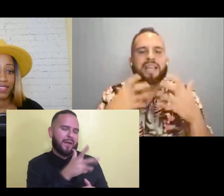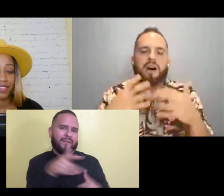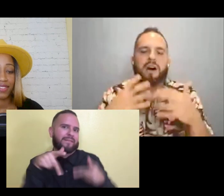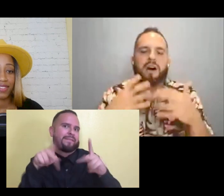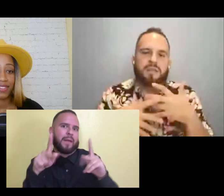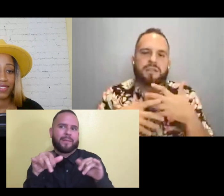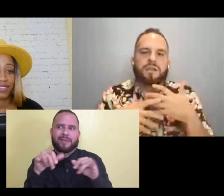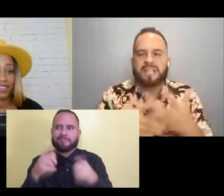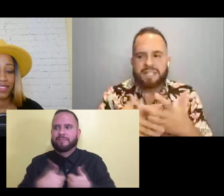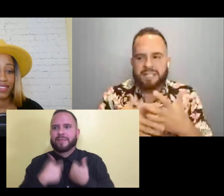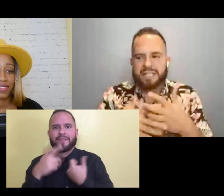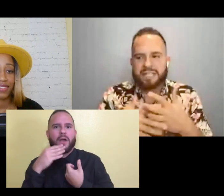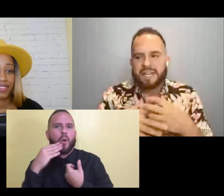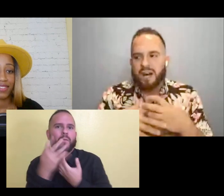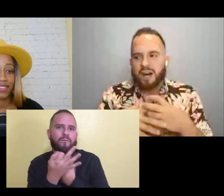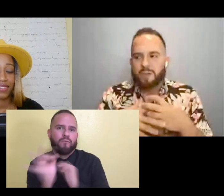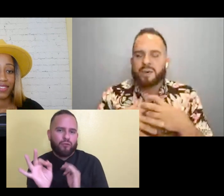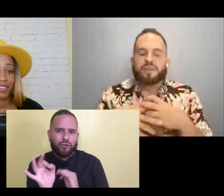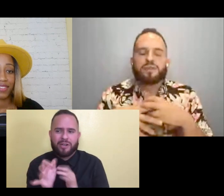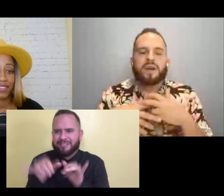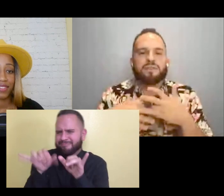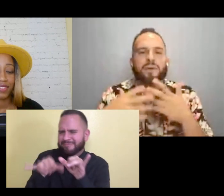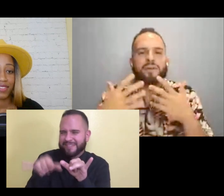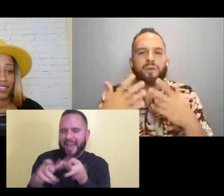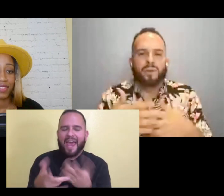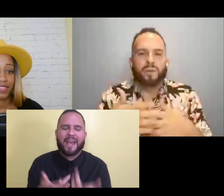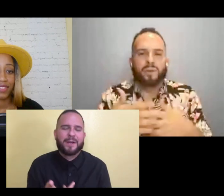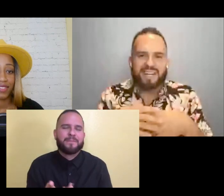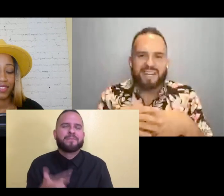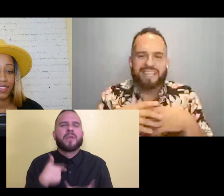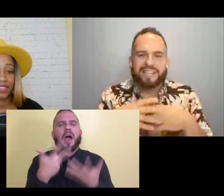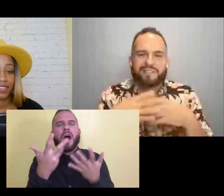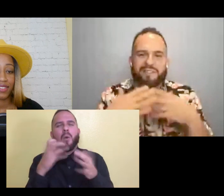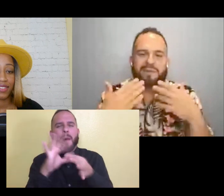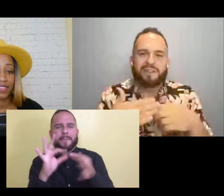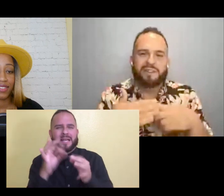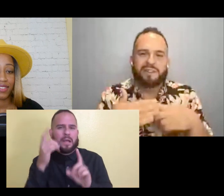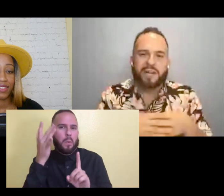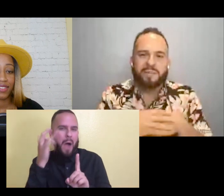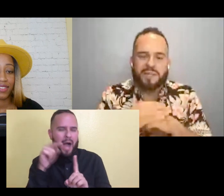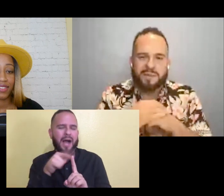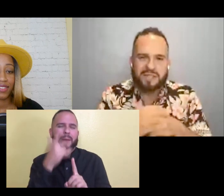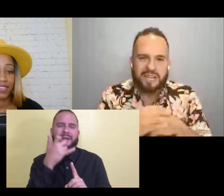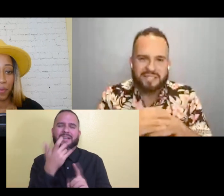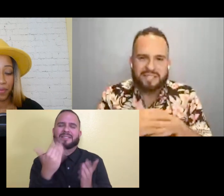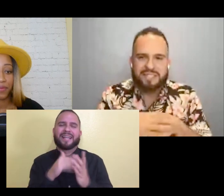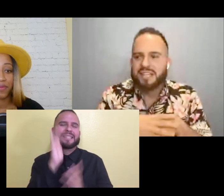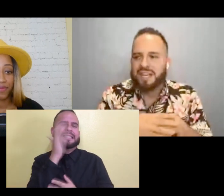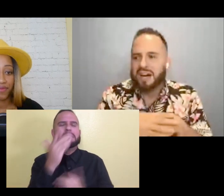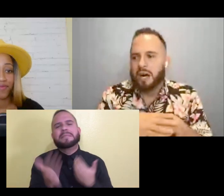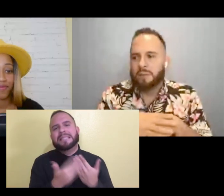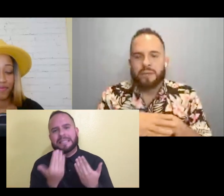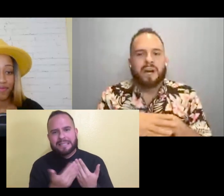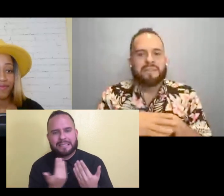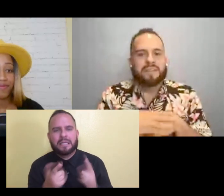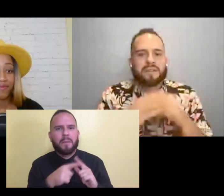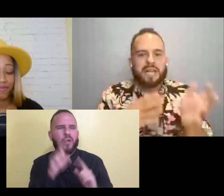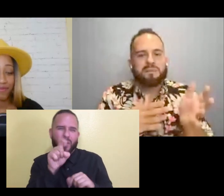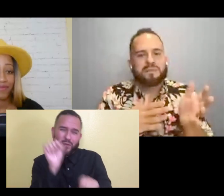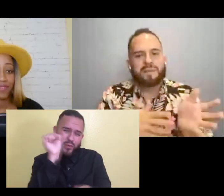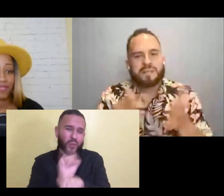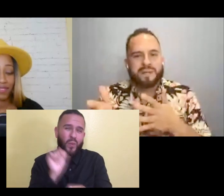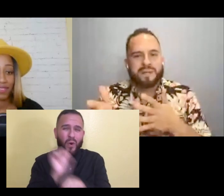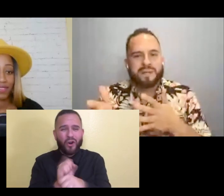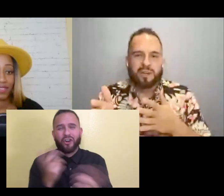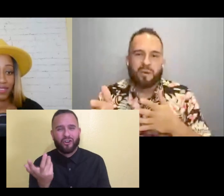of making it all sound so easy. But you do have to put in the work. Like I said, interviewing with 33 companies was not easy. having to